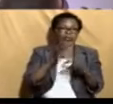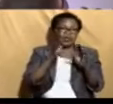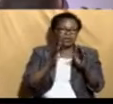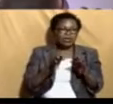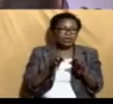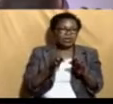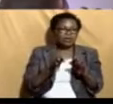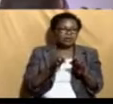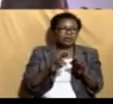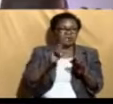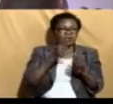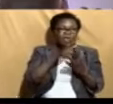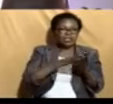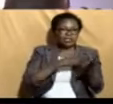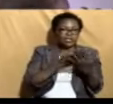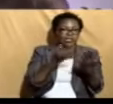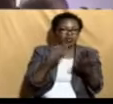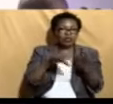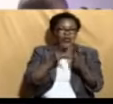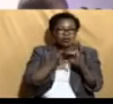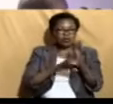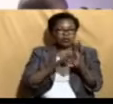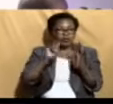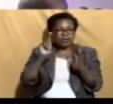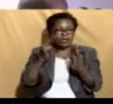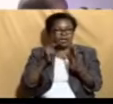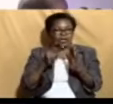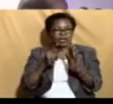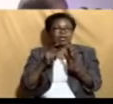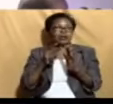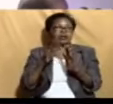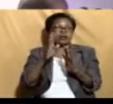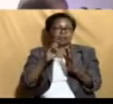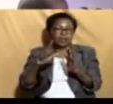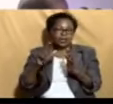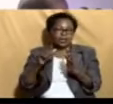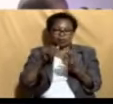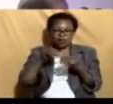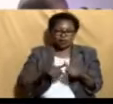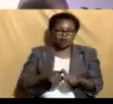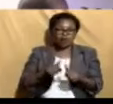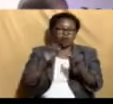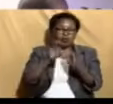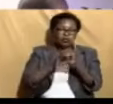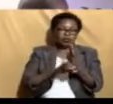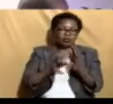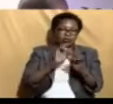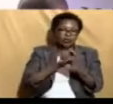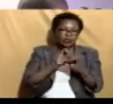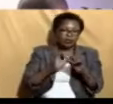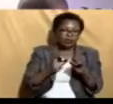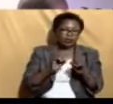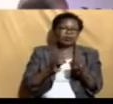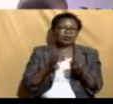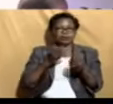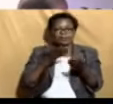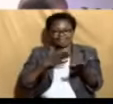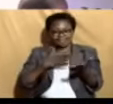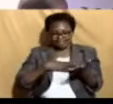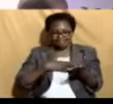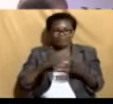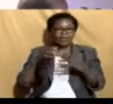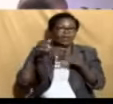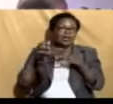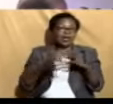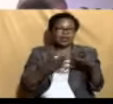second schedule to the Constitution of Kenya Amendment Bill 2020 is unconstitutional, my lords, the argument that an amendment to